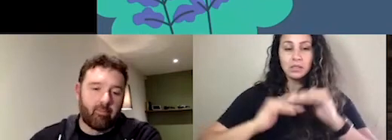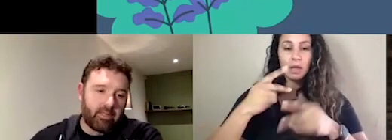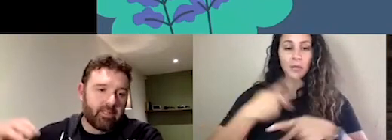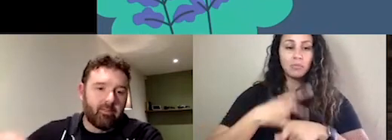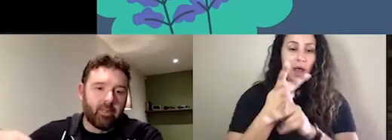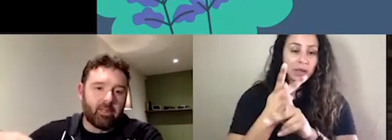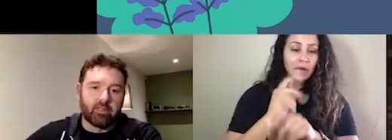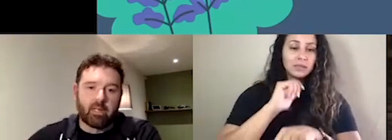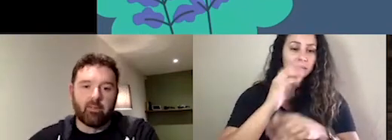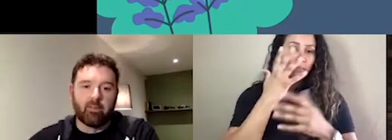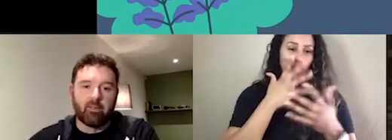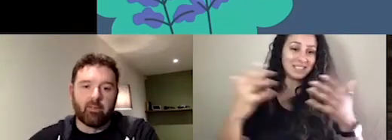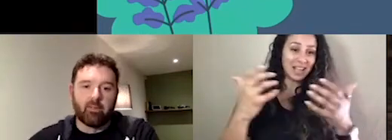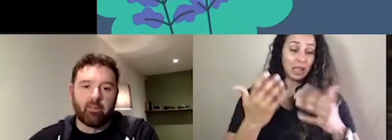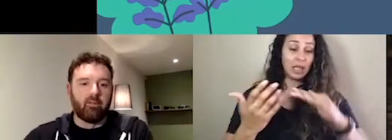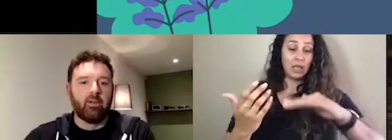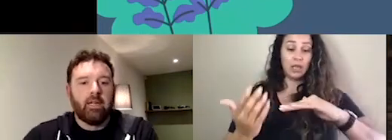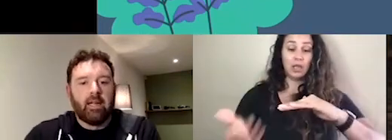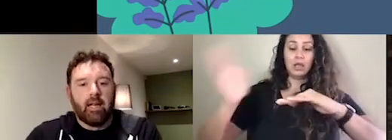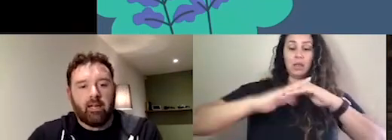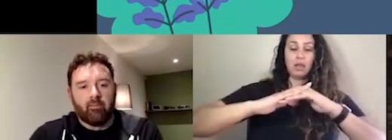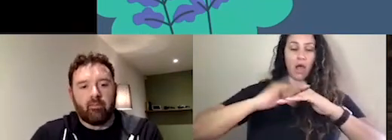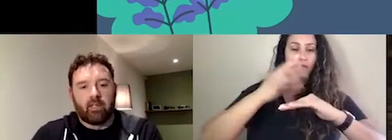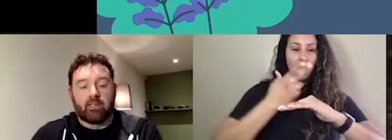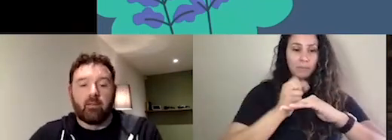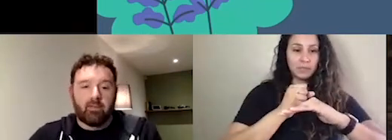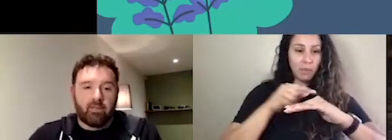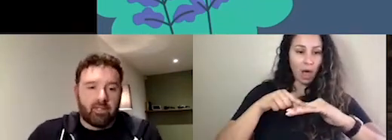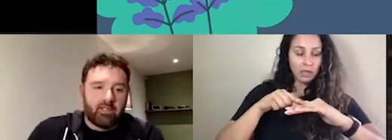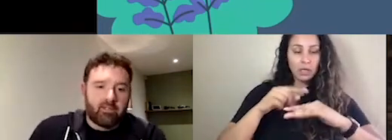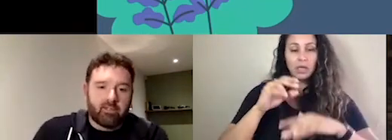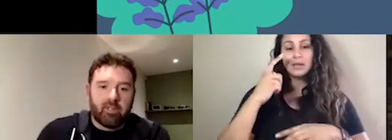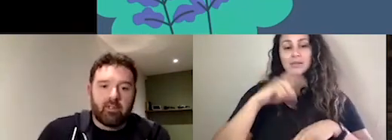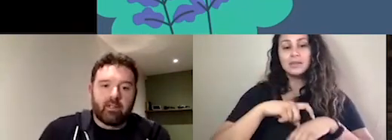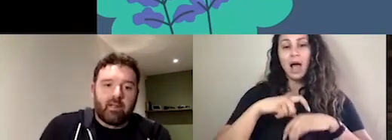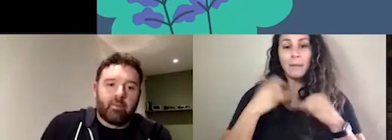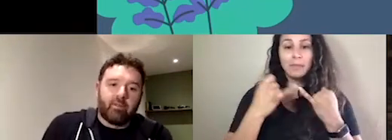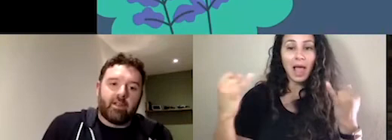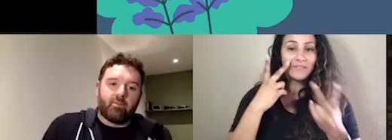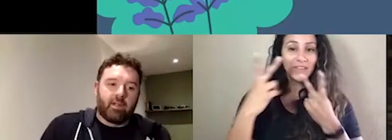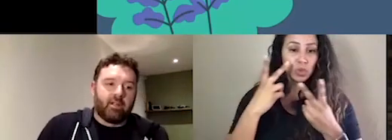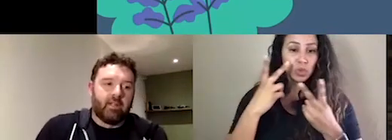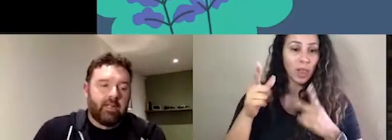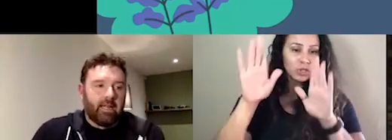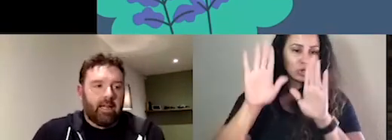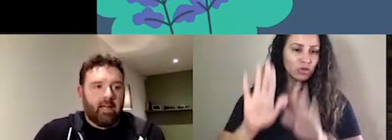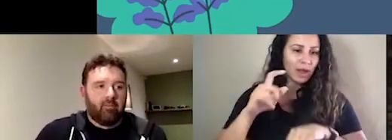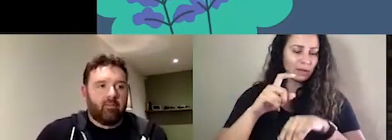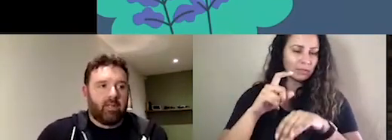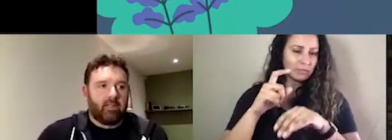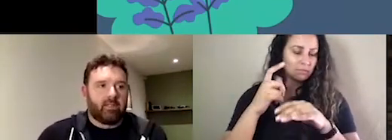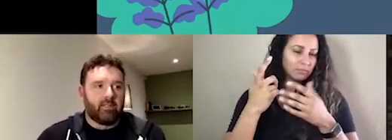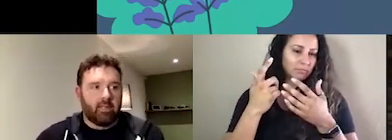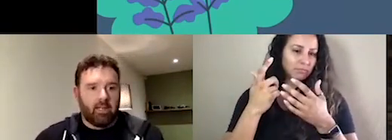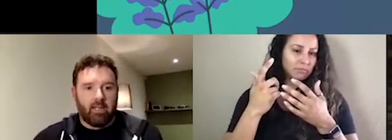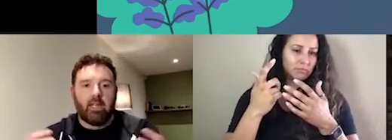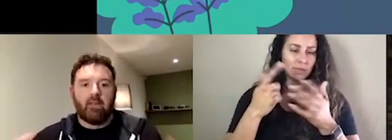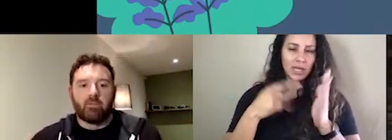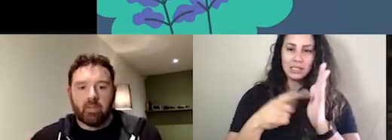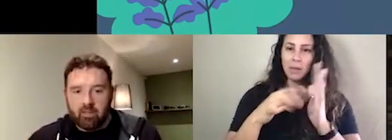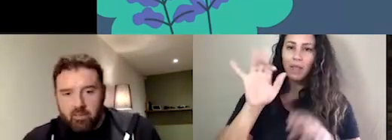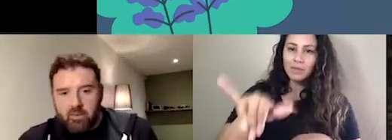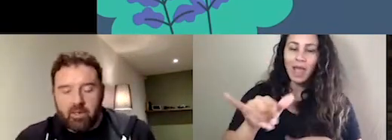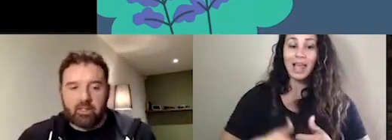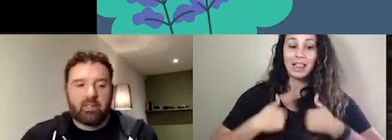products basically built on HubSpot. So like Timeline Visualizer is a really good example of that, where it